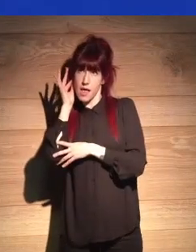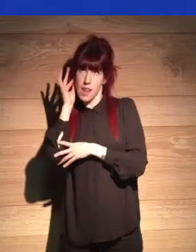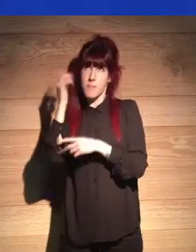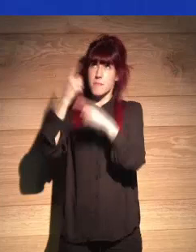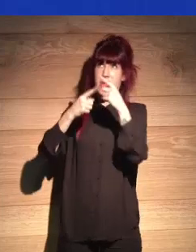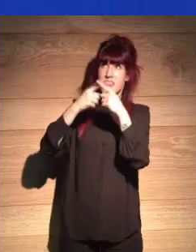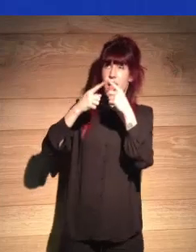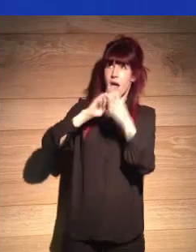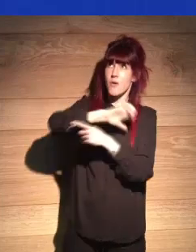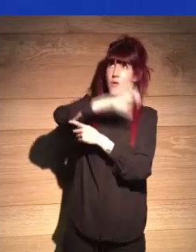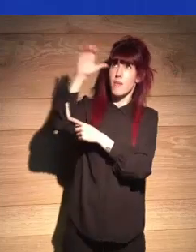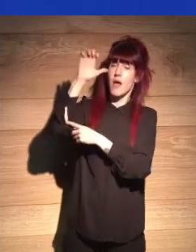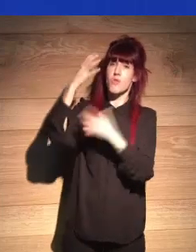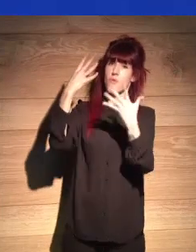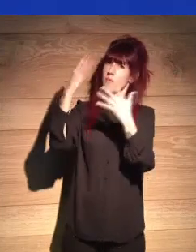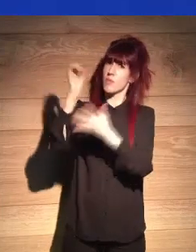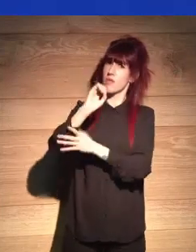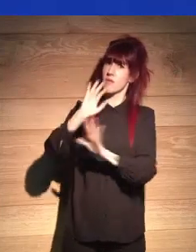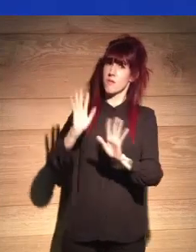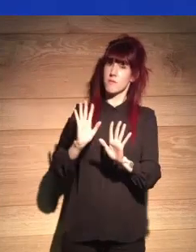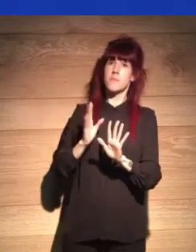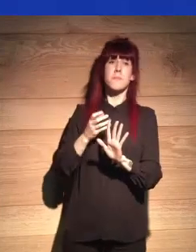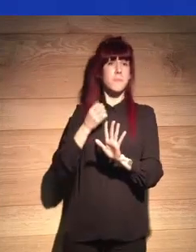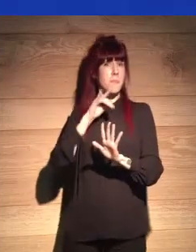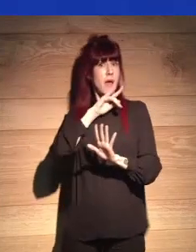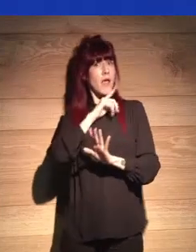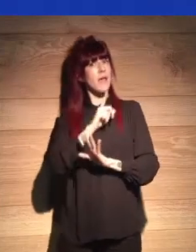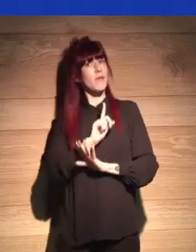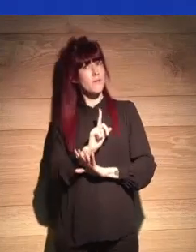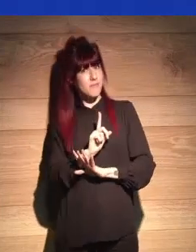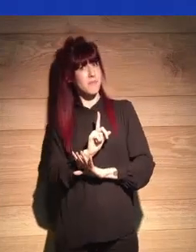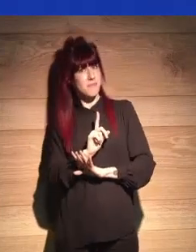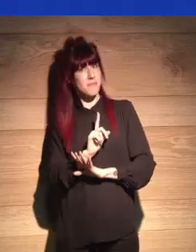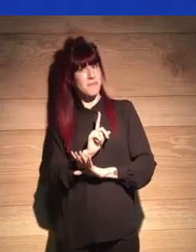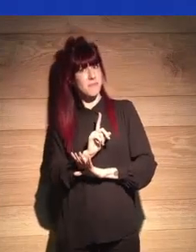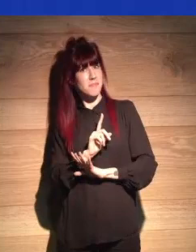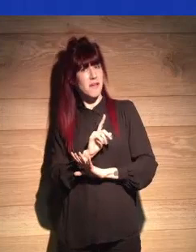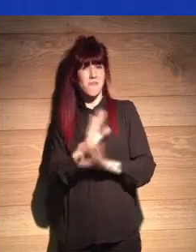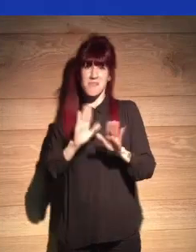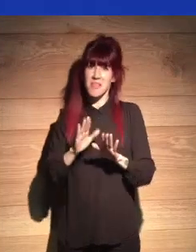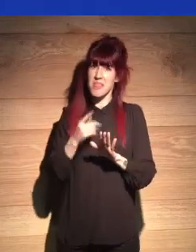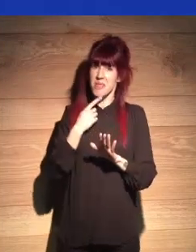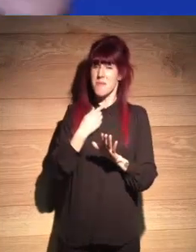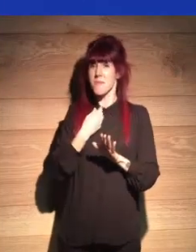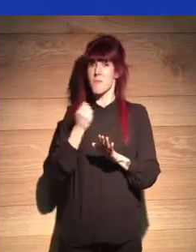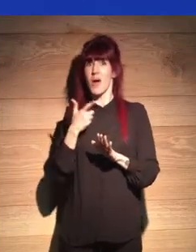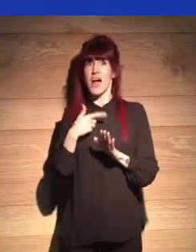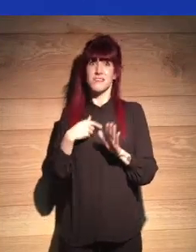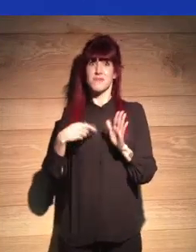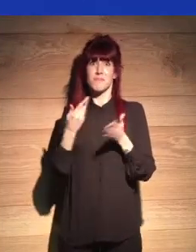average in the Europe of 28 is only 9%. So we are not bad off. We have